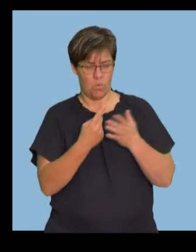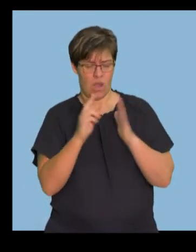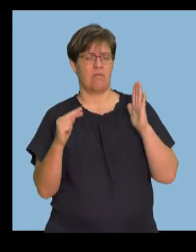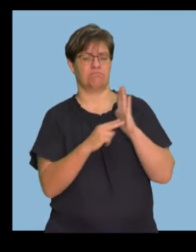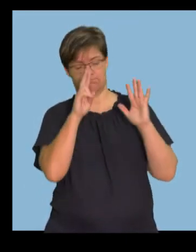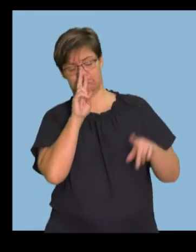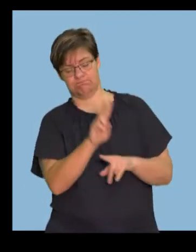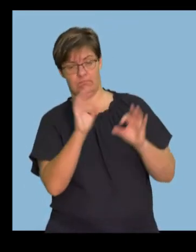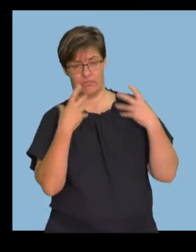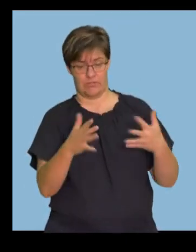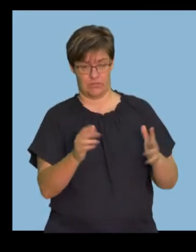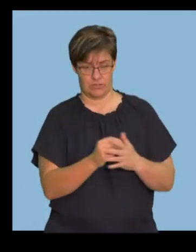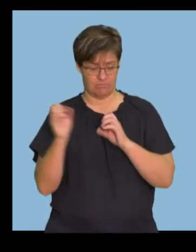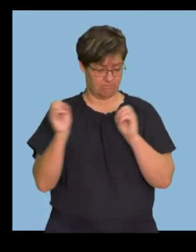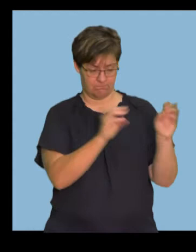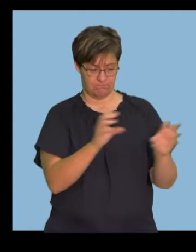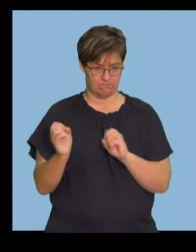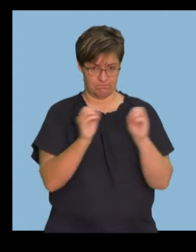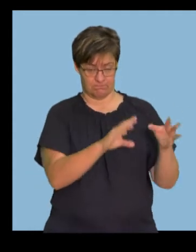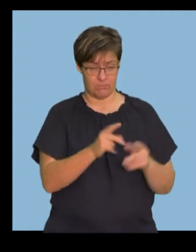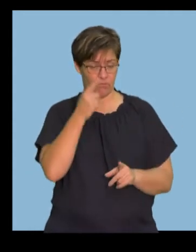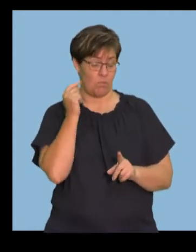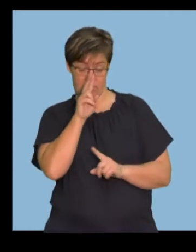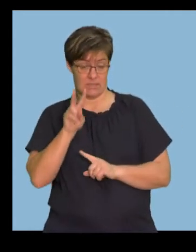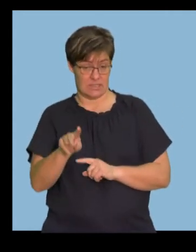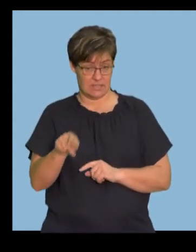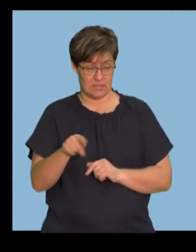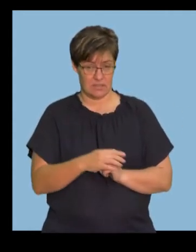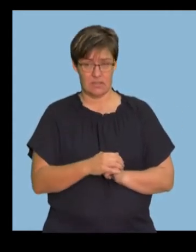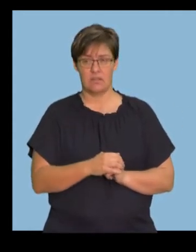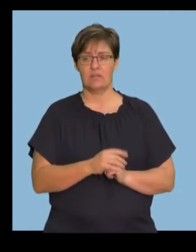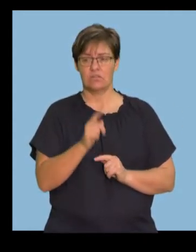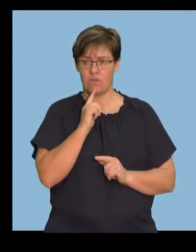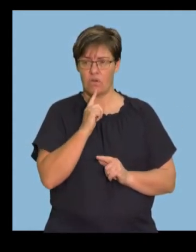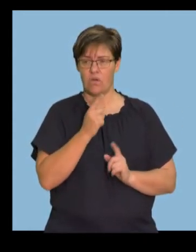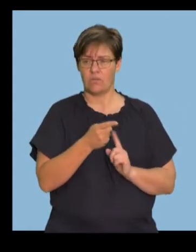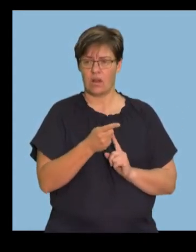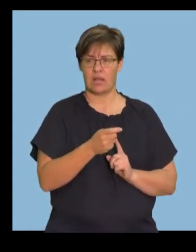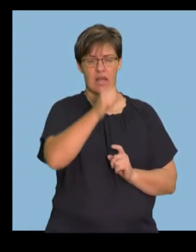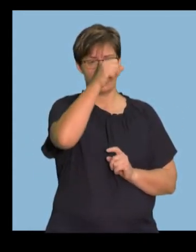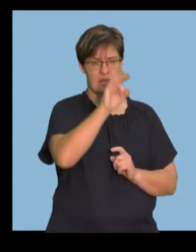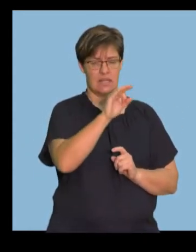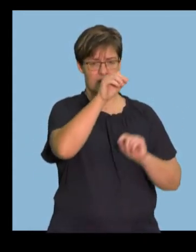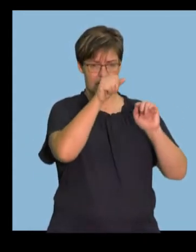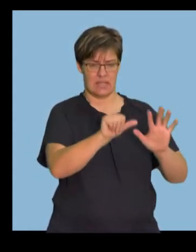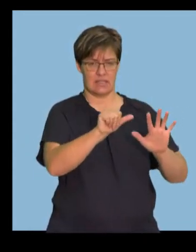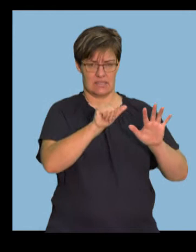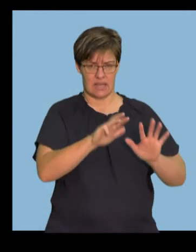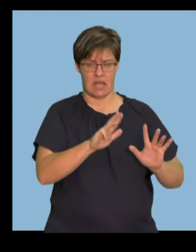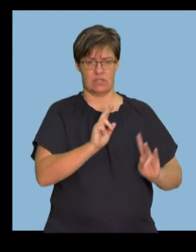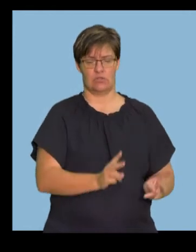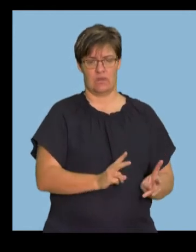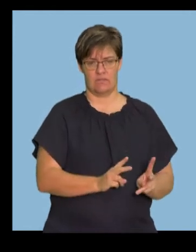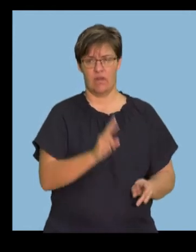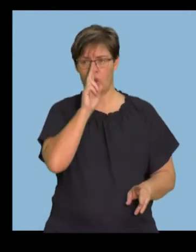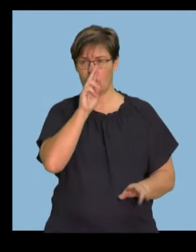to verify. Okay. The voltage across the light bulb was increasing in multiples of 3.